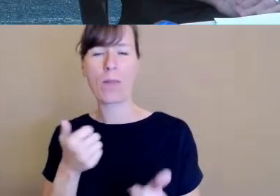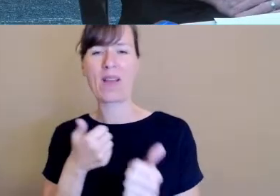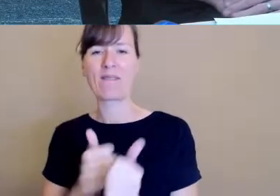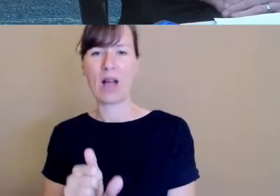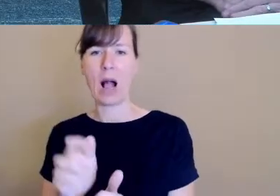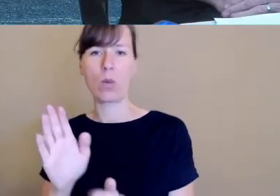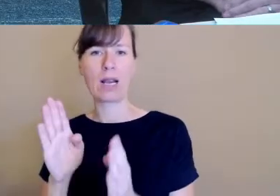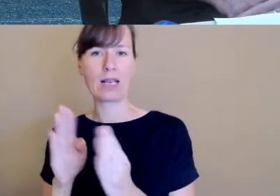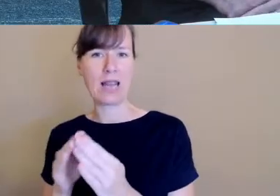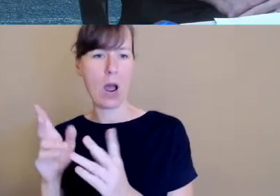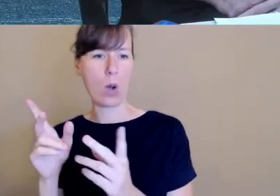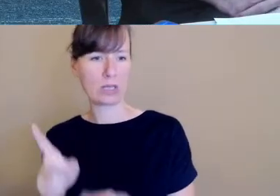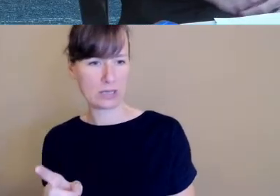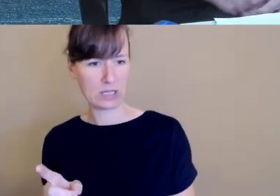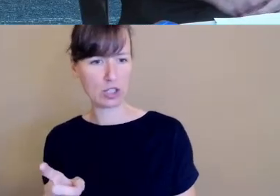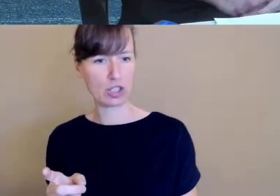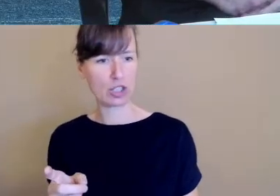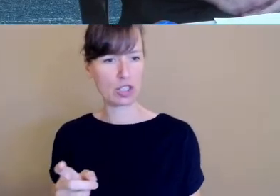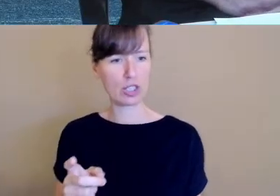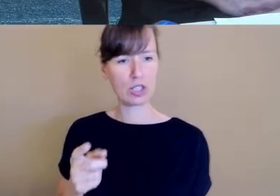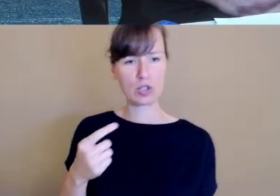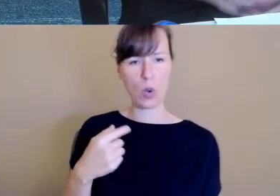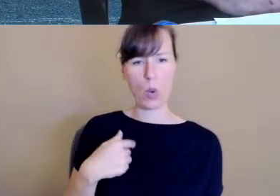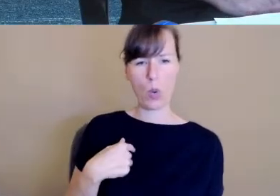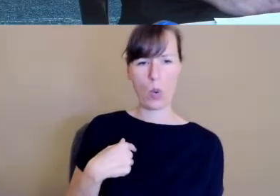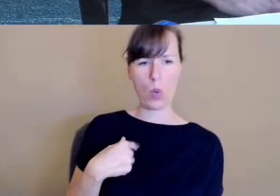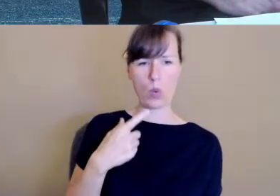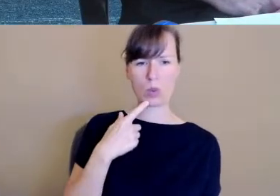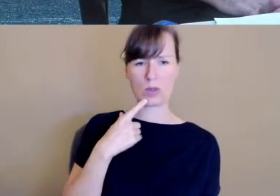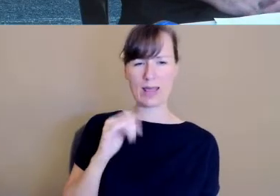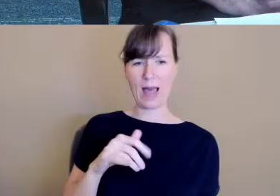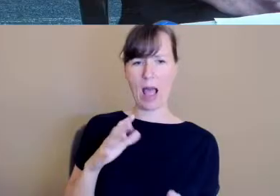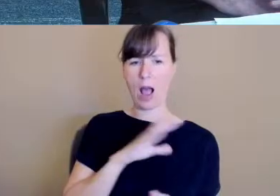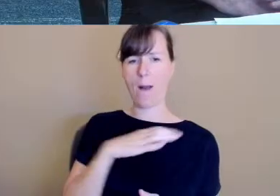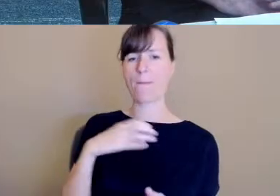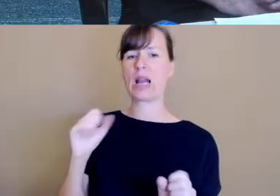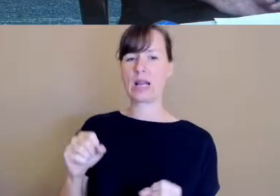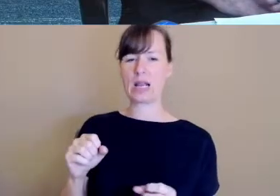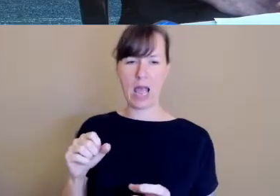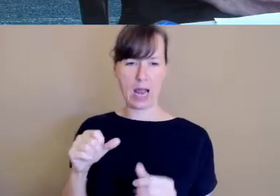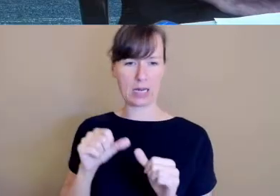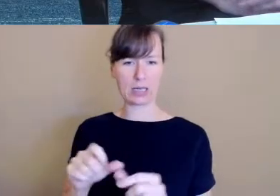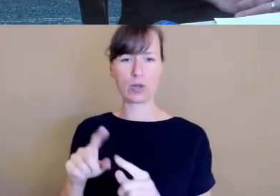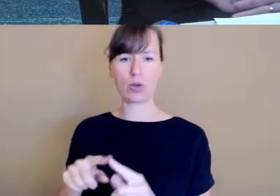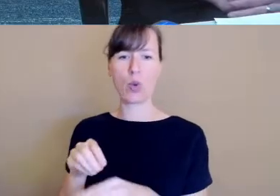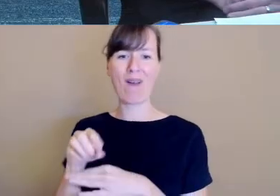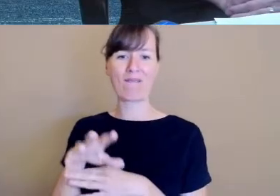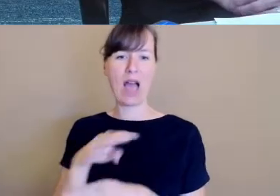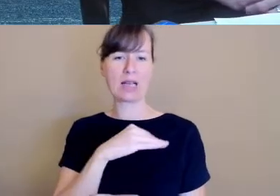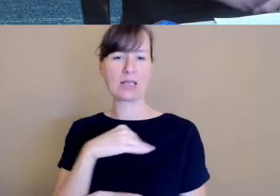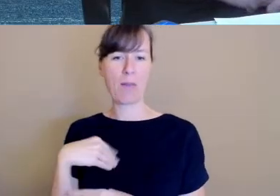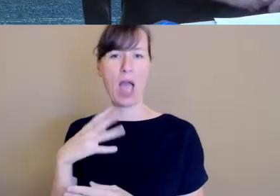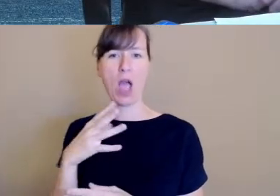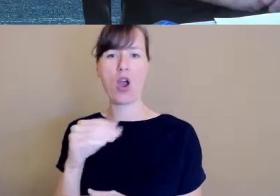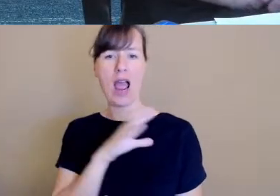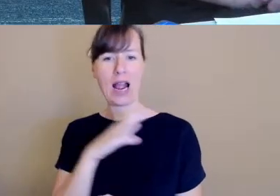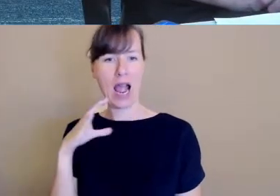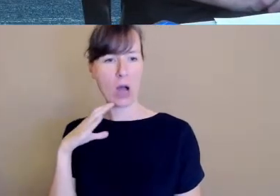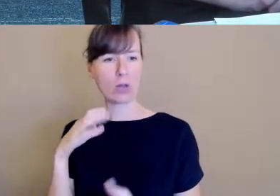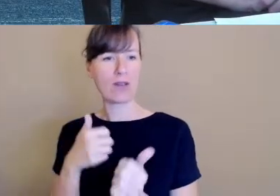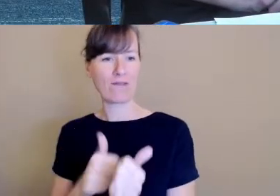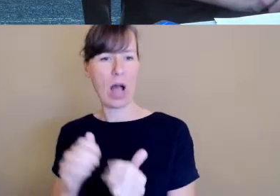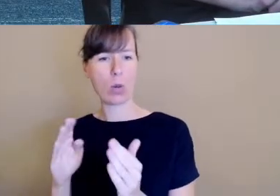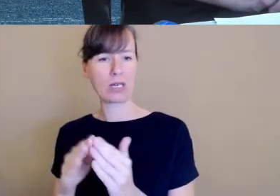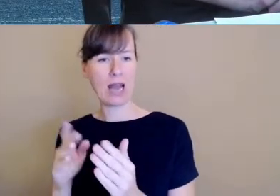but they had proposed other language allowing them to continue to communicate with and educate the